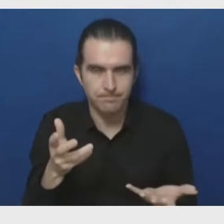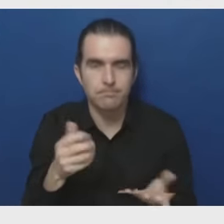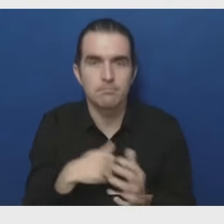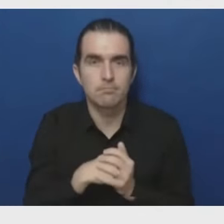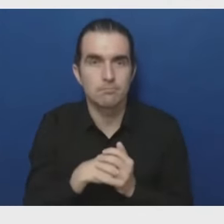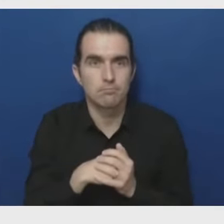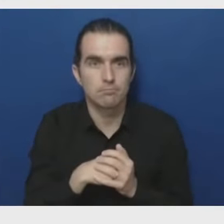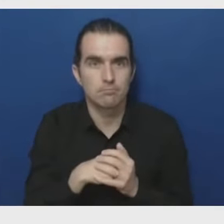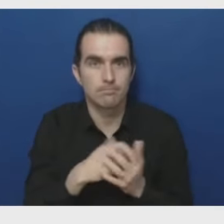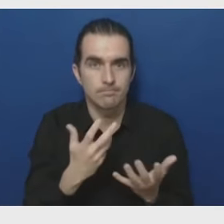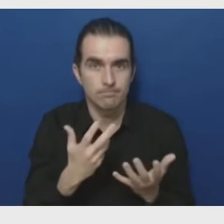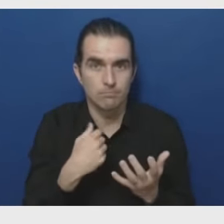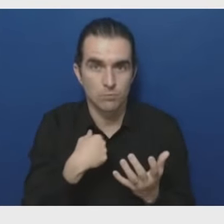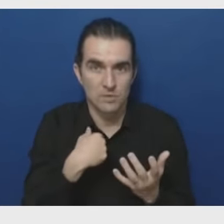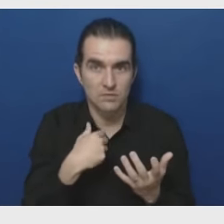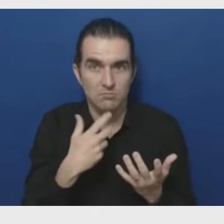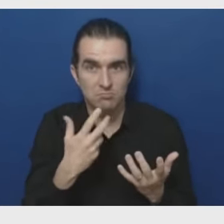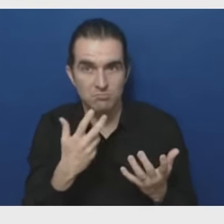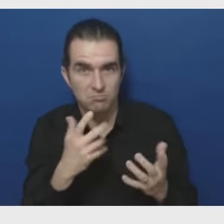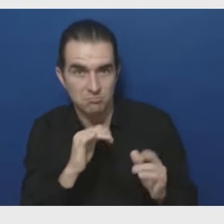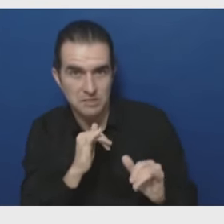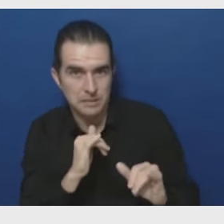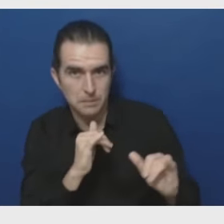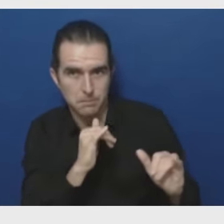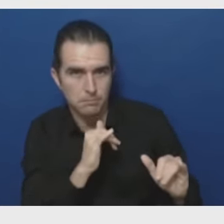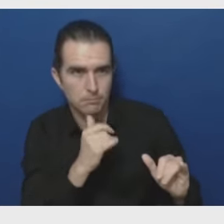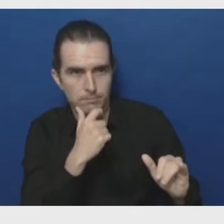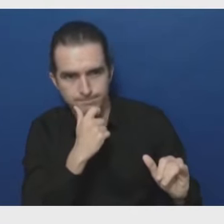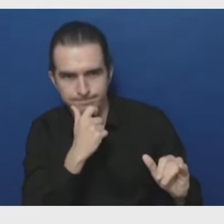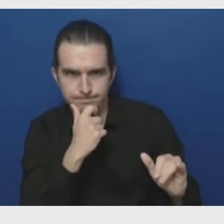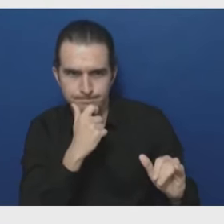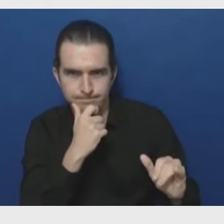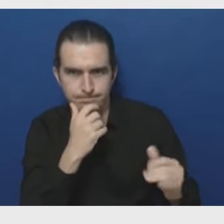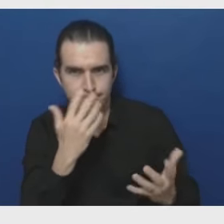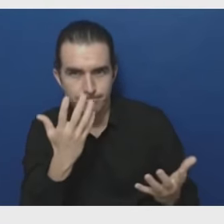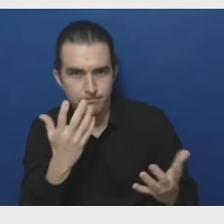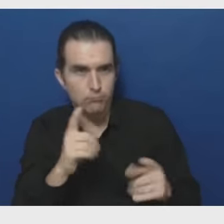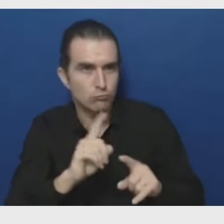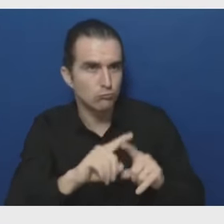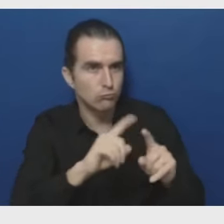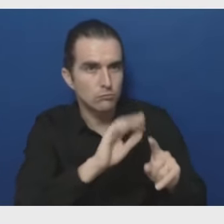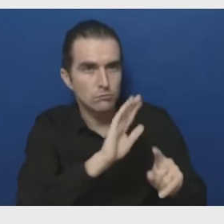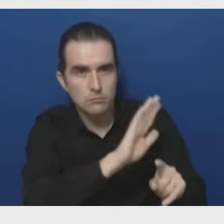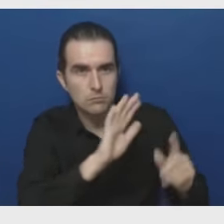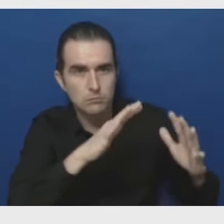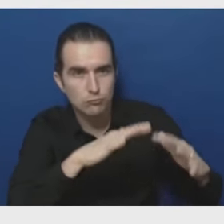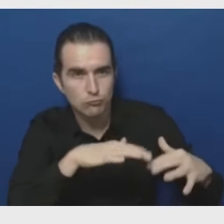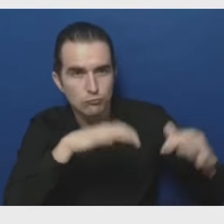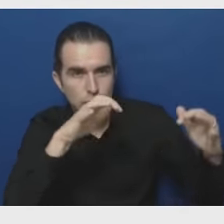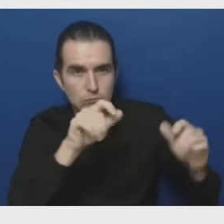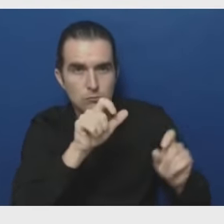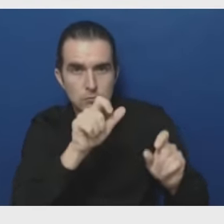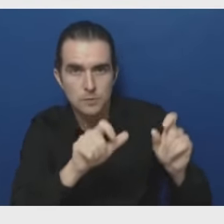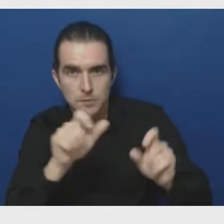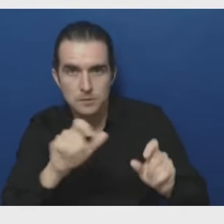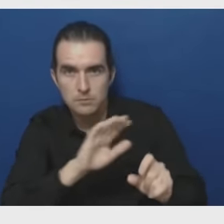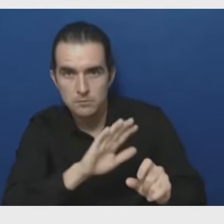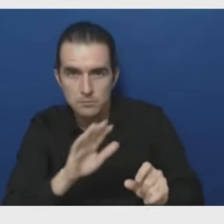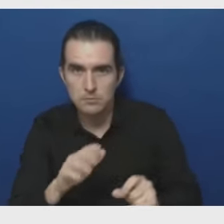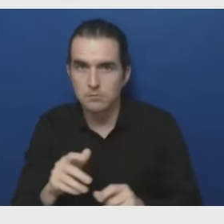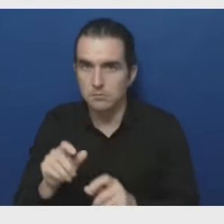as again, assets for profit really need to be assets seen for people and the planet, and how we can, you know, manage